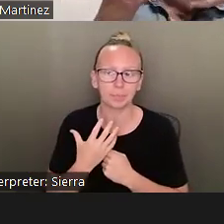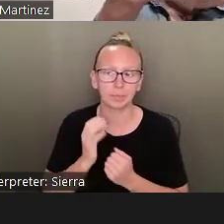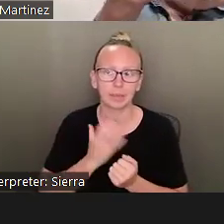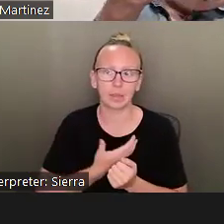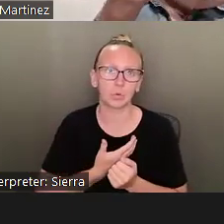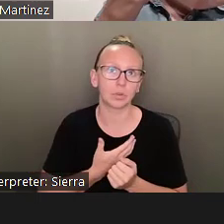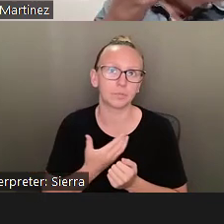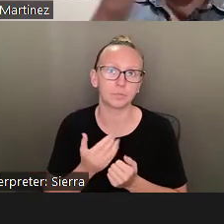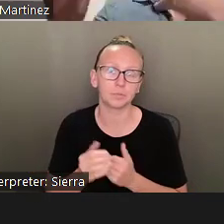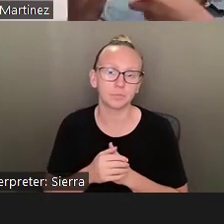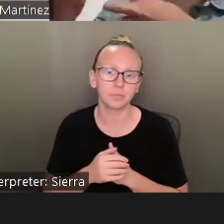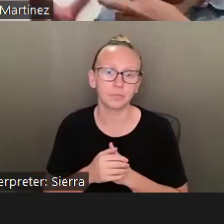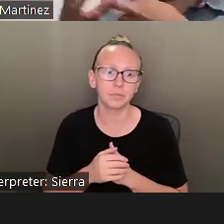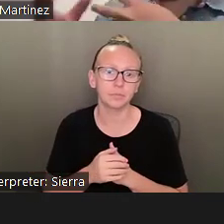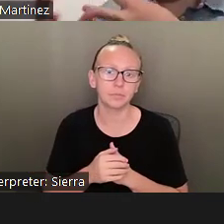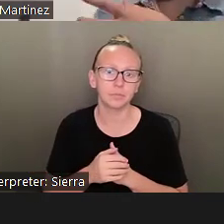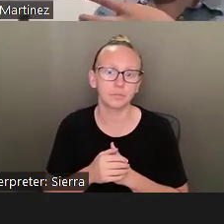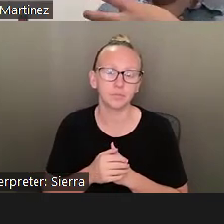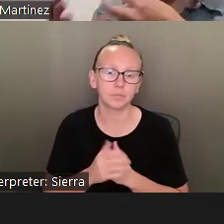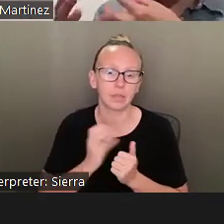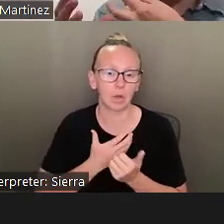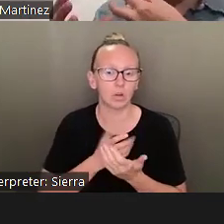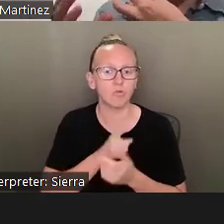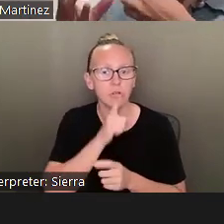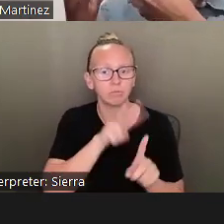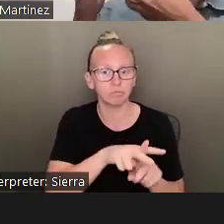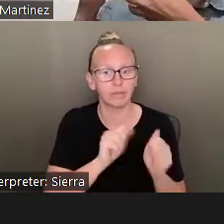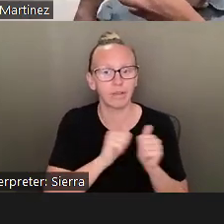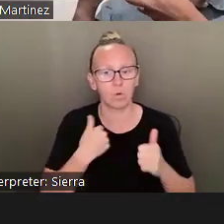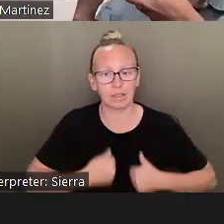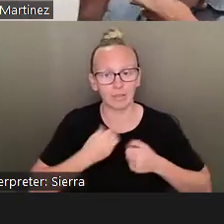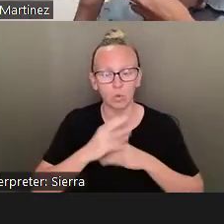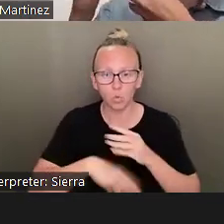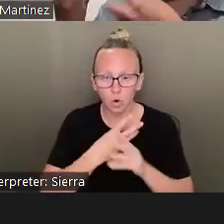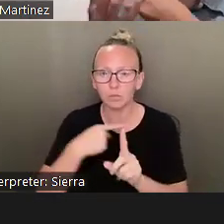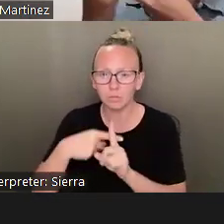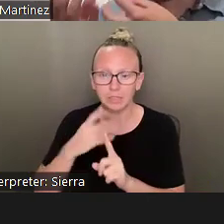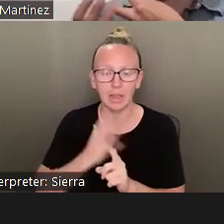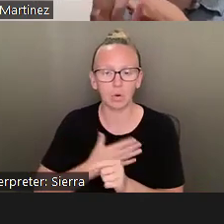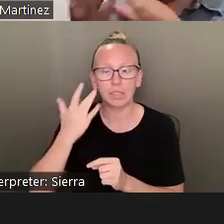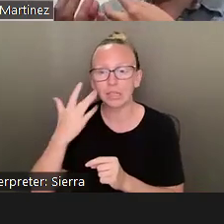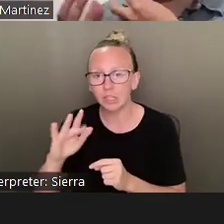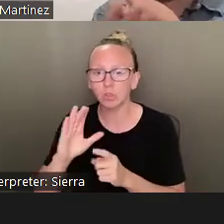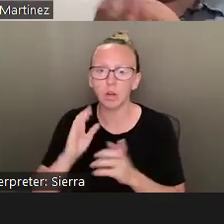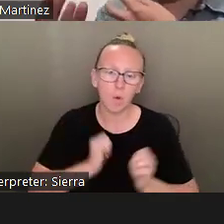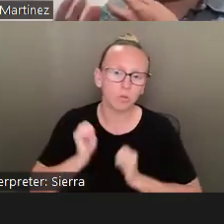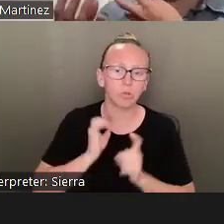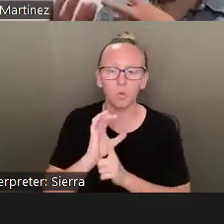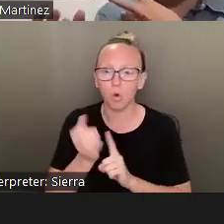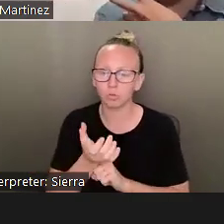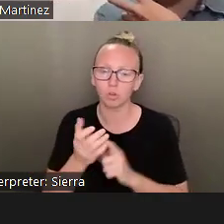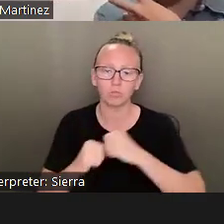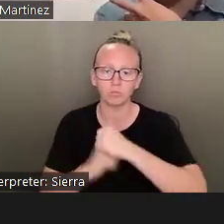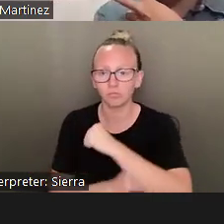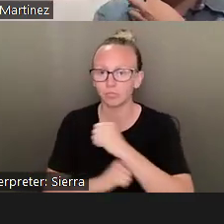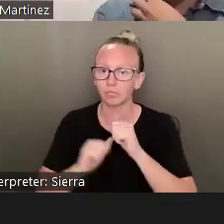like practical ways of living in the world, but also our like intellectual, emotional, cultural frameworks for how we